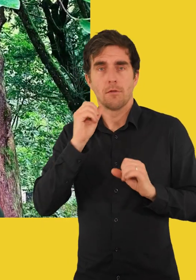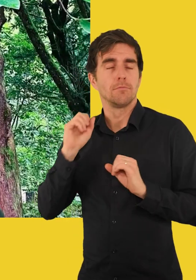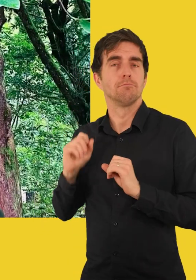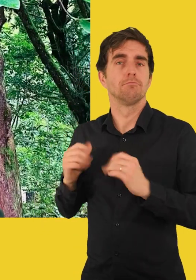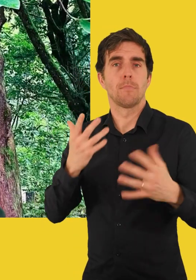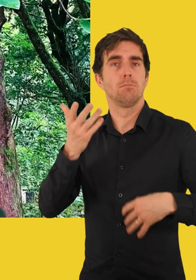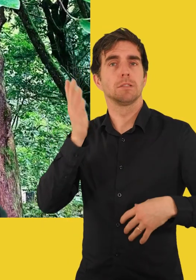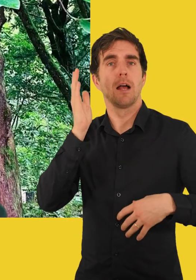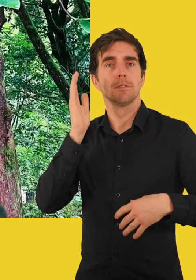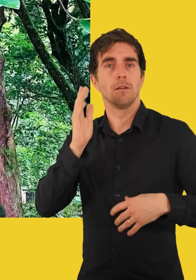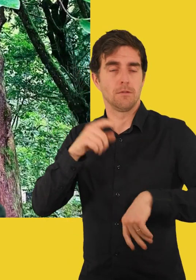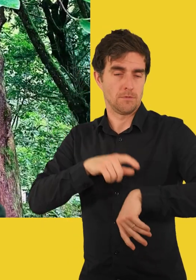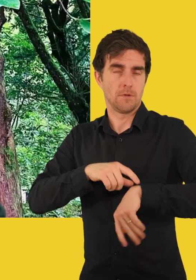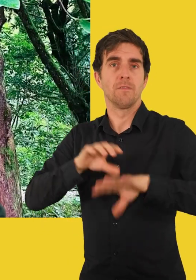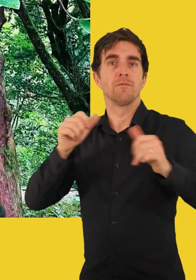presentation completely in time.